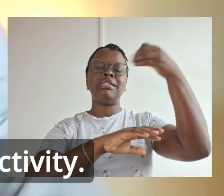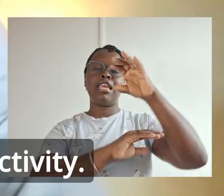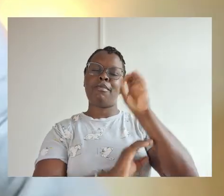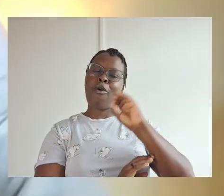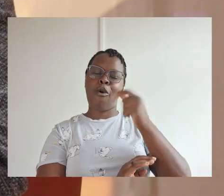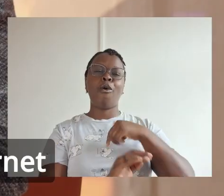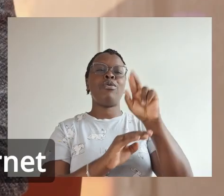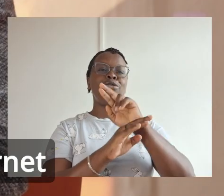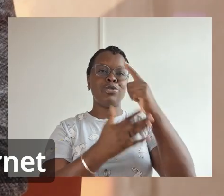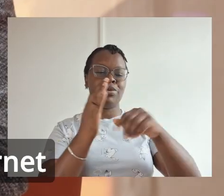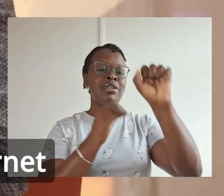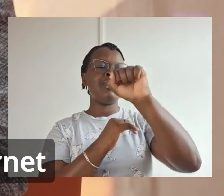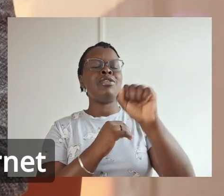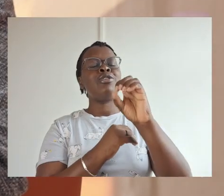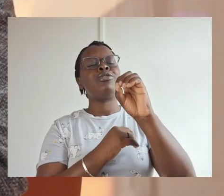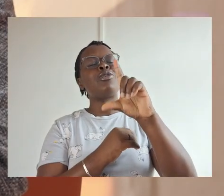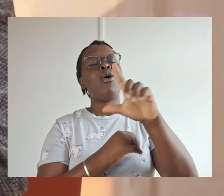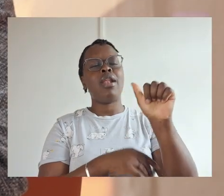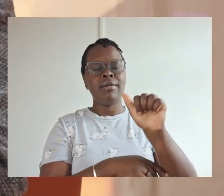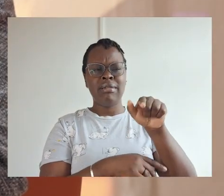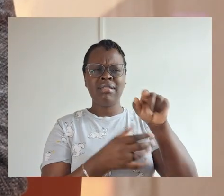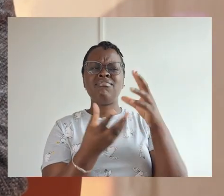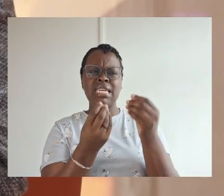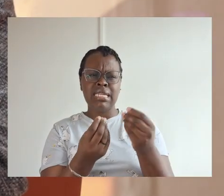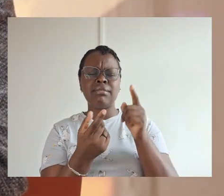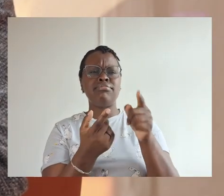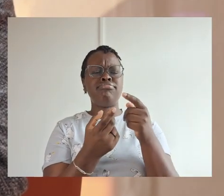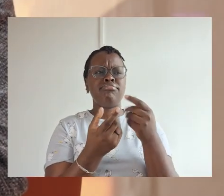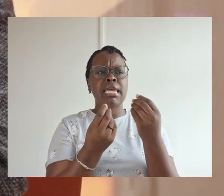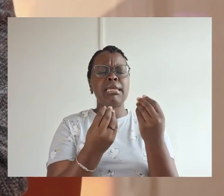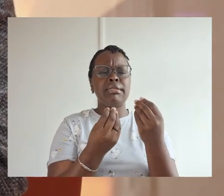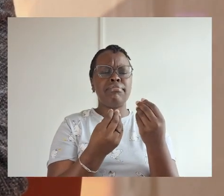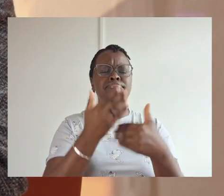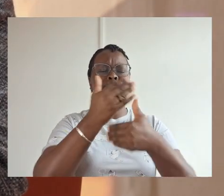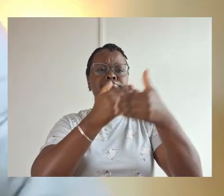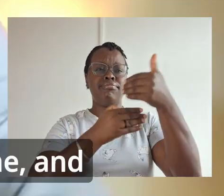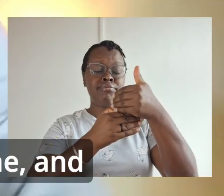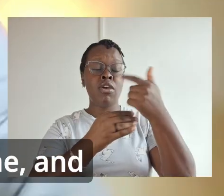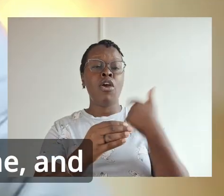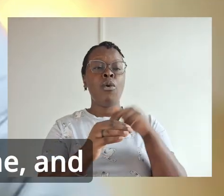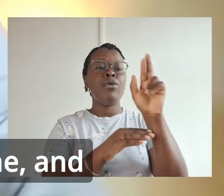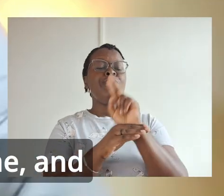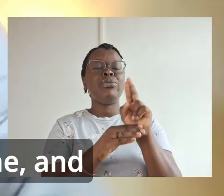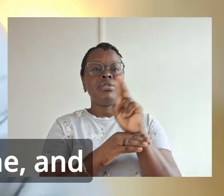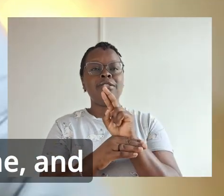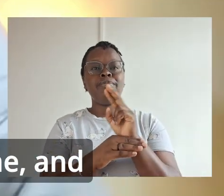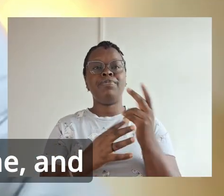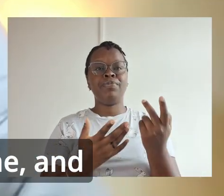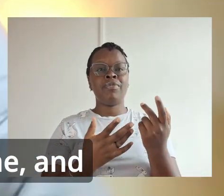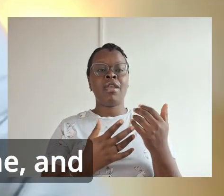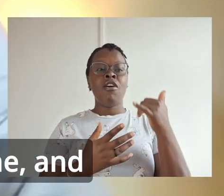power connectivity. So we have eliminated the internet connectivity, the power connectivity in one setup. So we have used